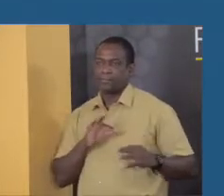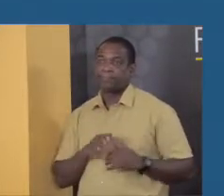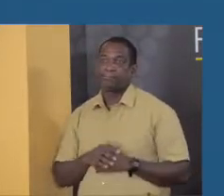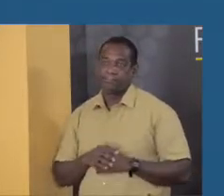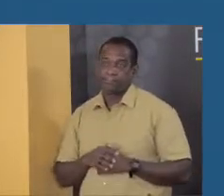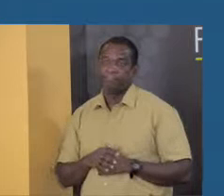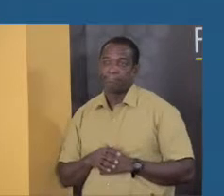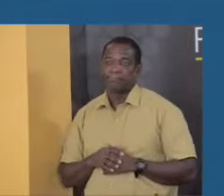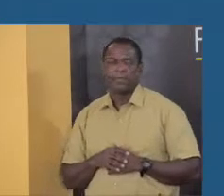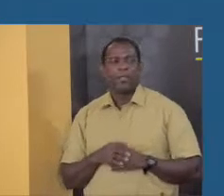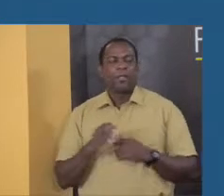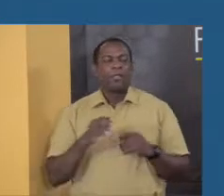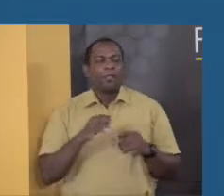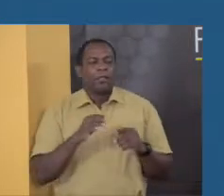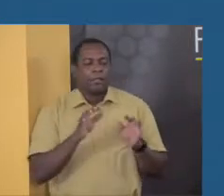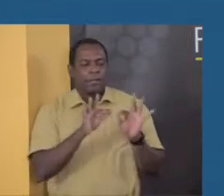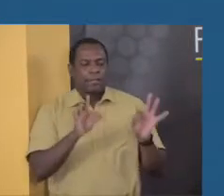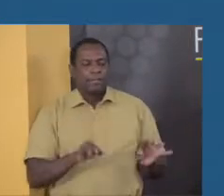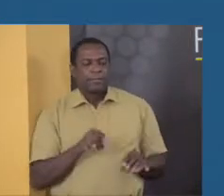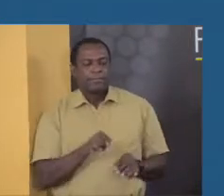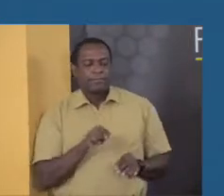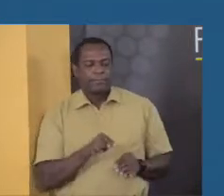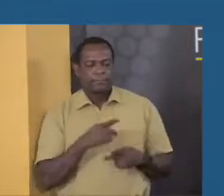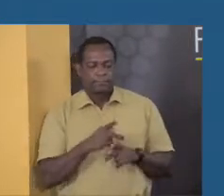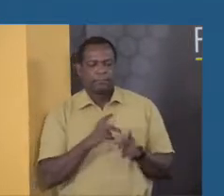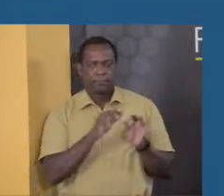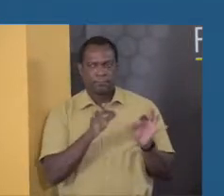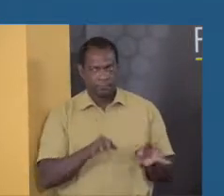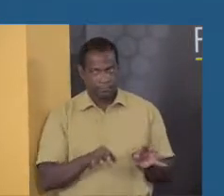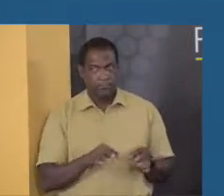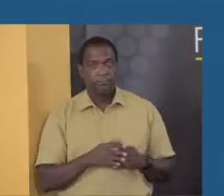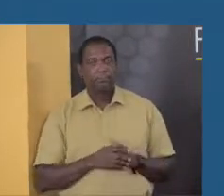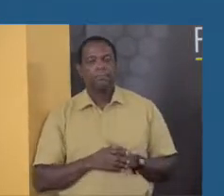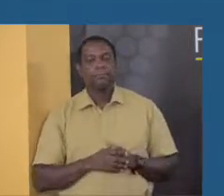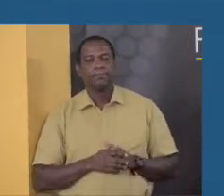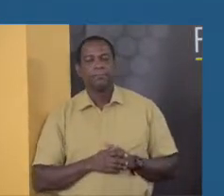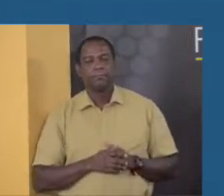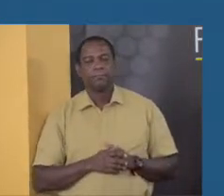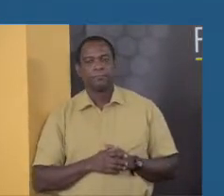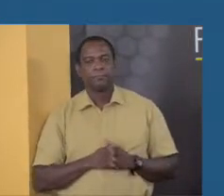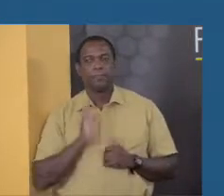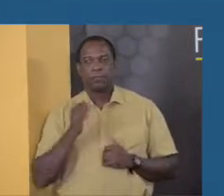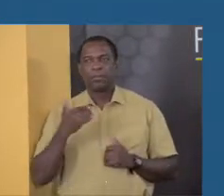in tech pack training. We'll spend some time talking about tech pack,